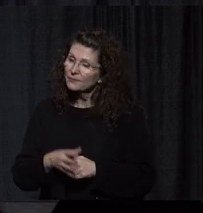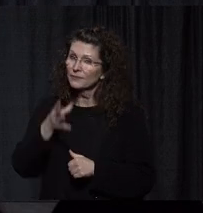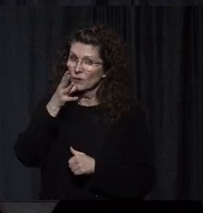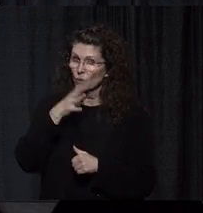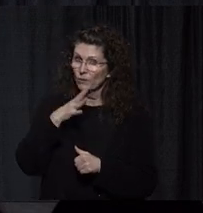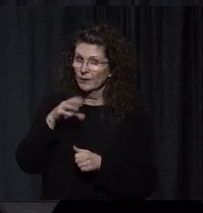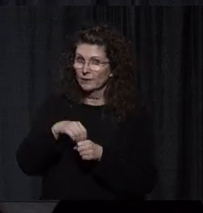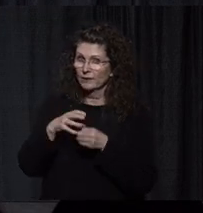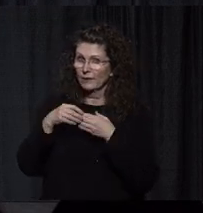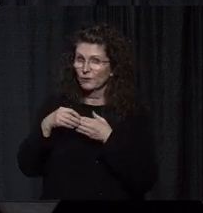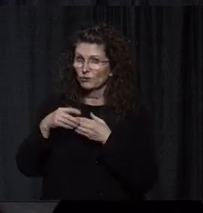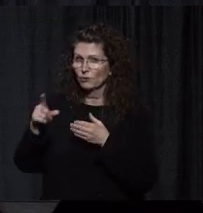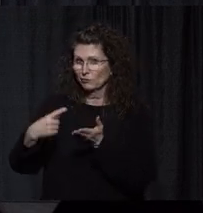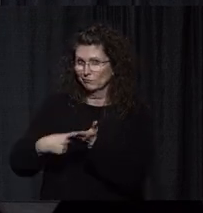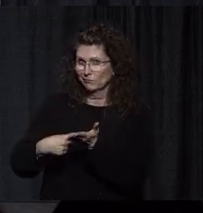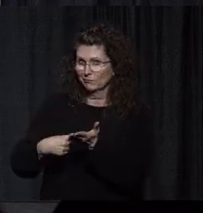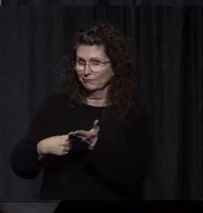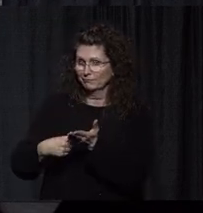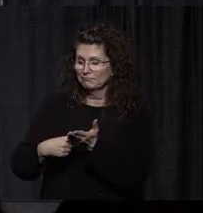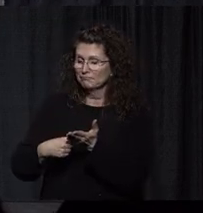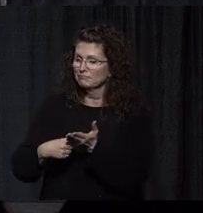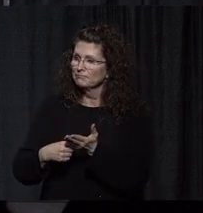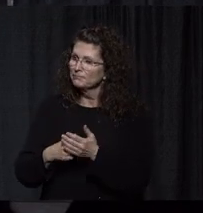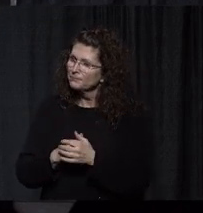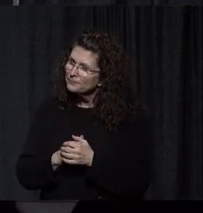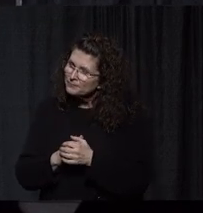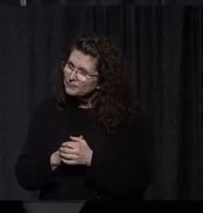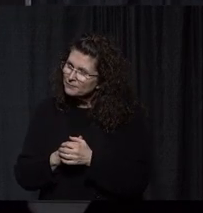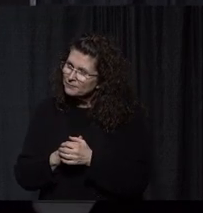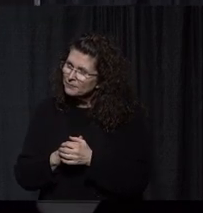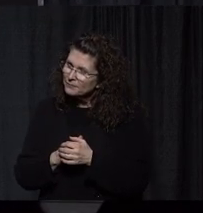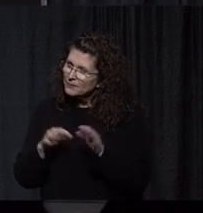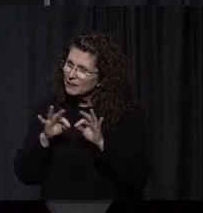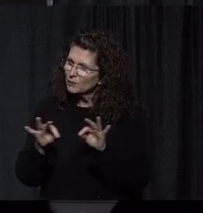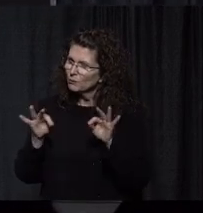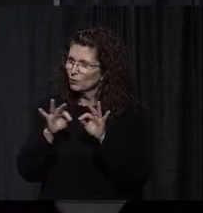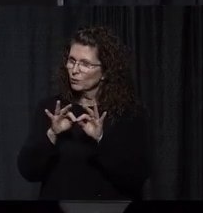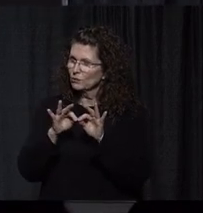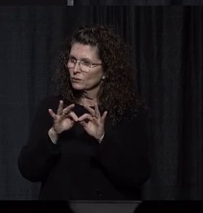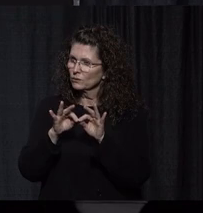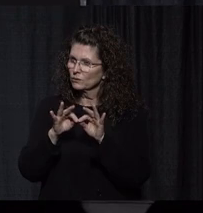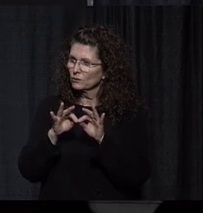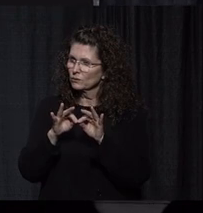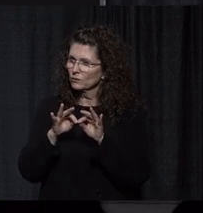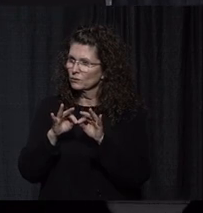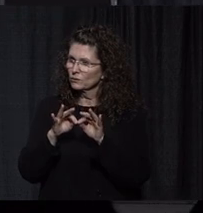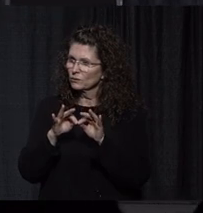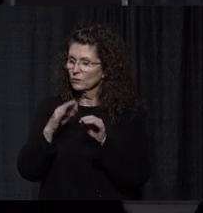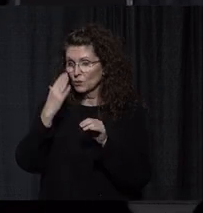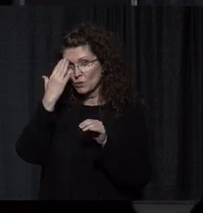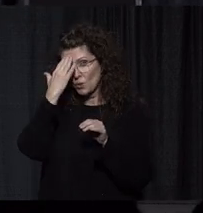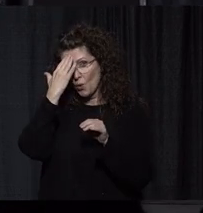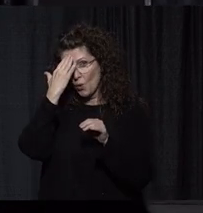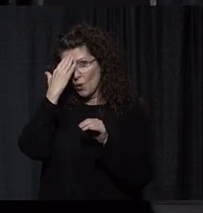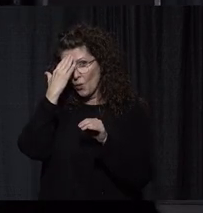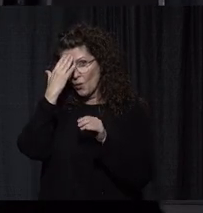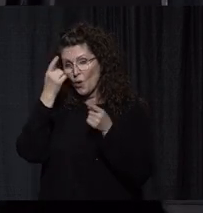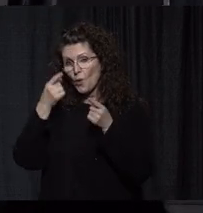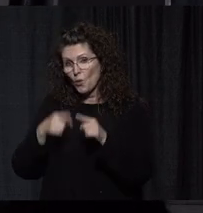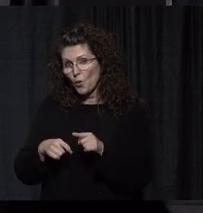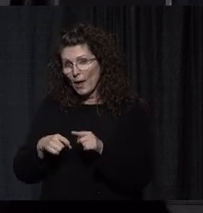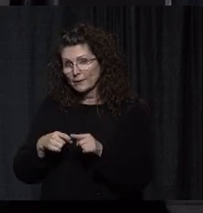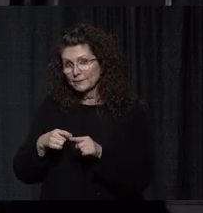and talking about this need to distinguish between when to speak up, when to